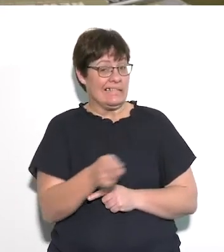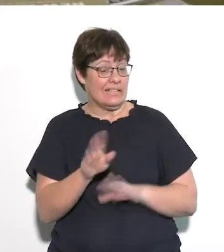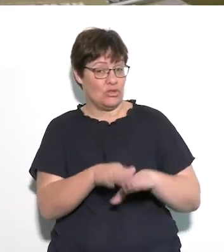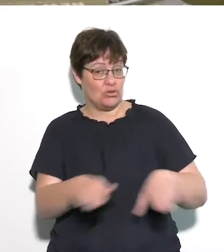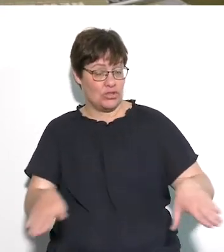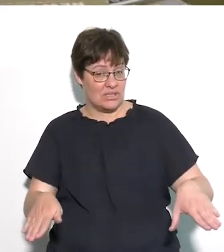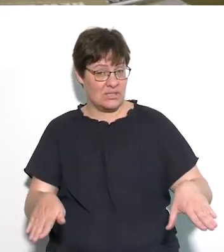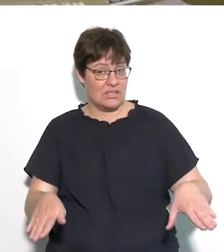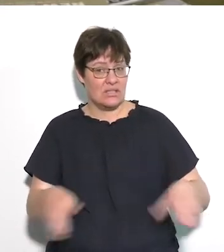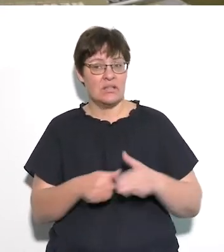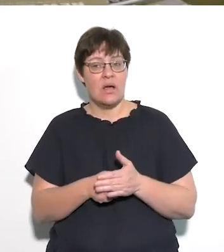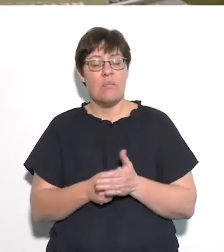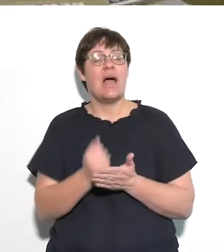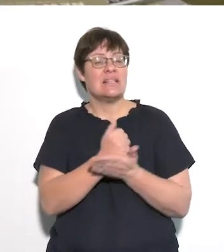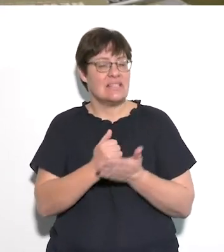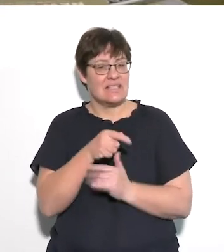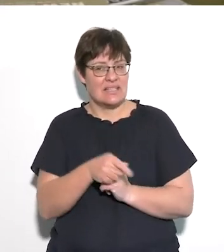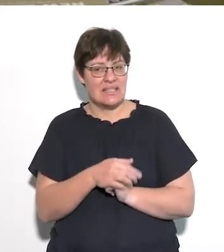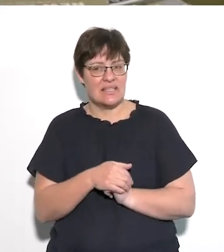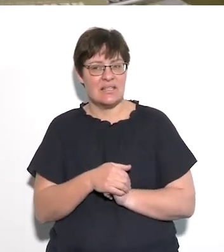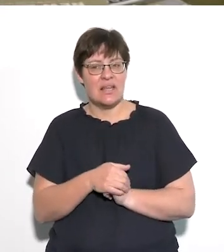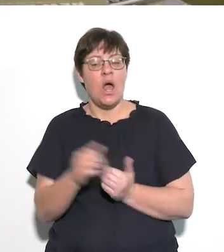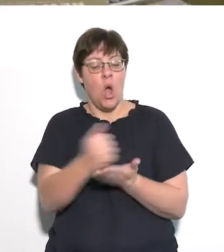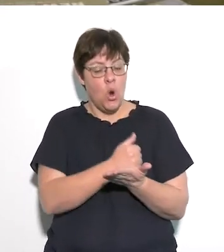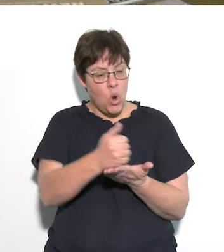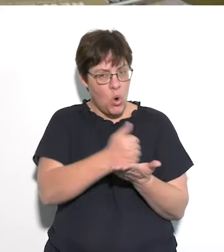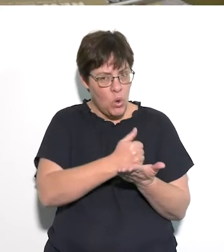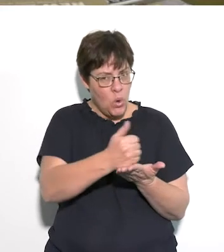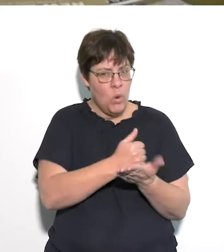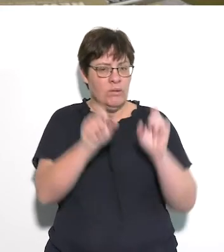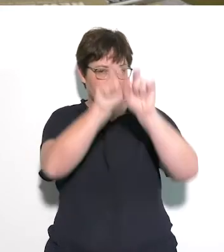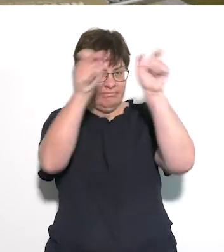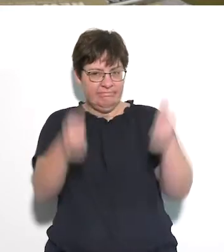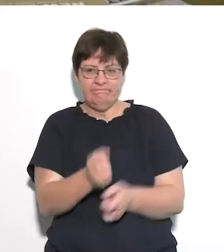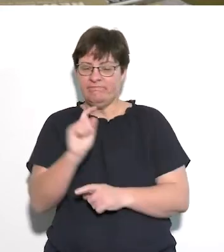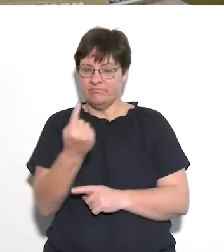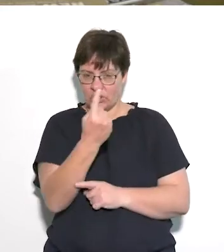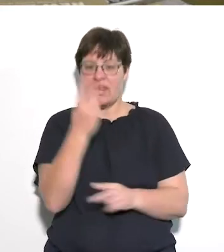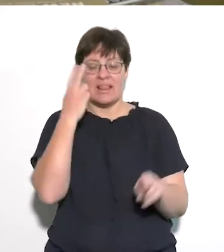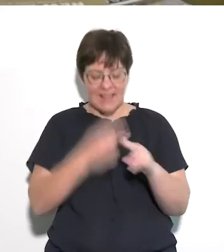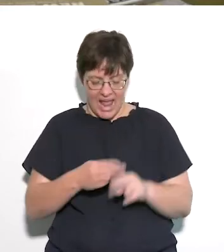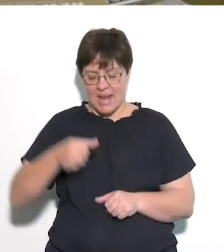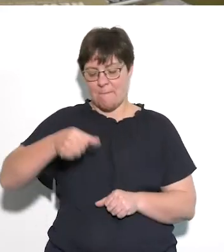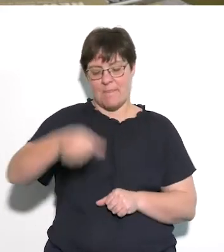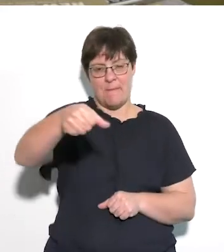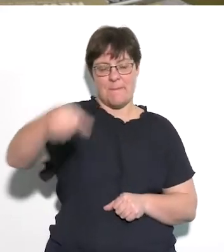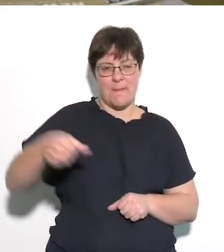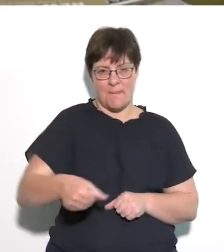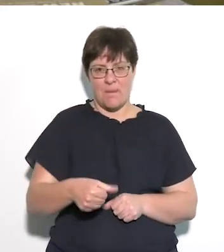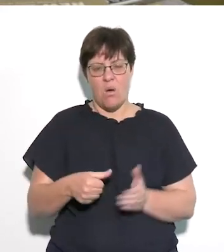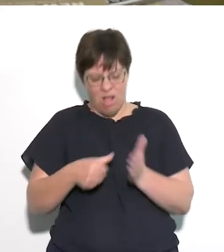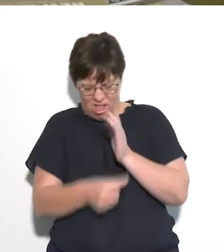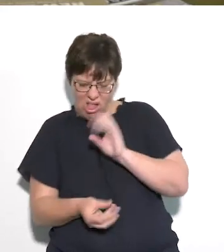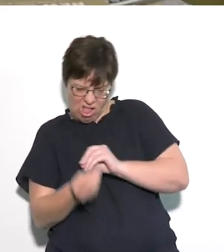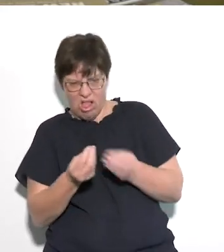to stick this on, let them put the glue down on the frame first and then stick on the pieces. Otherwise,